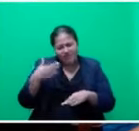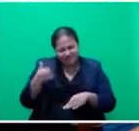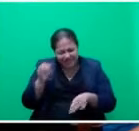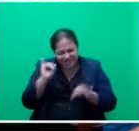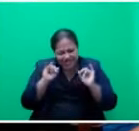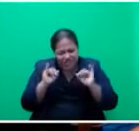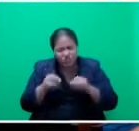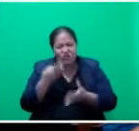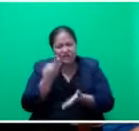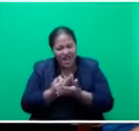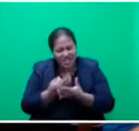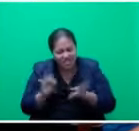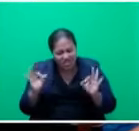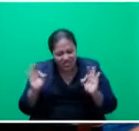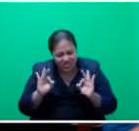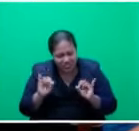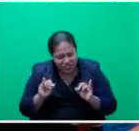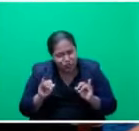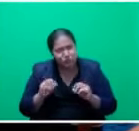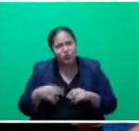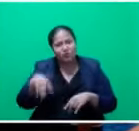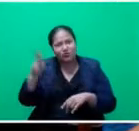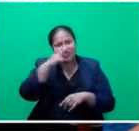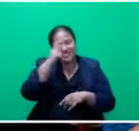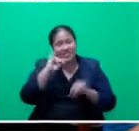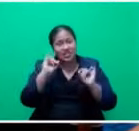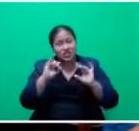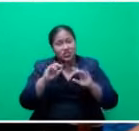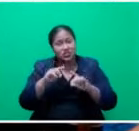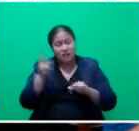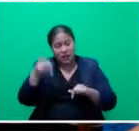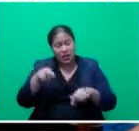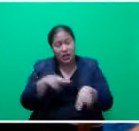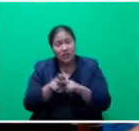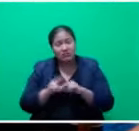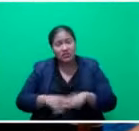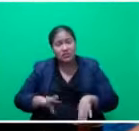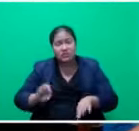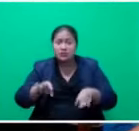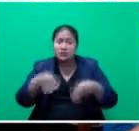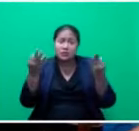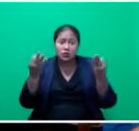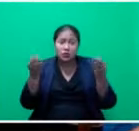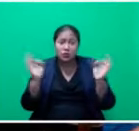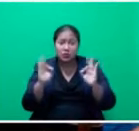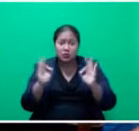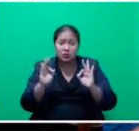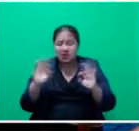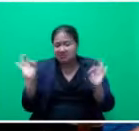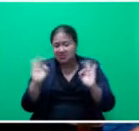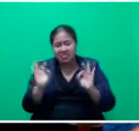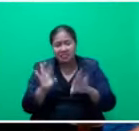financial issues. And in Fiji, zero. No plans again. Mr.